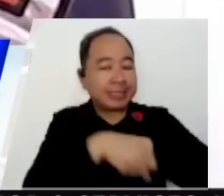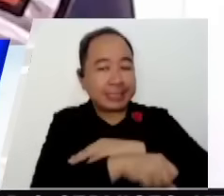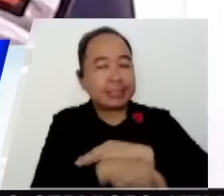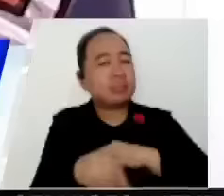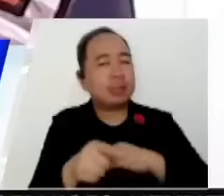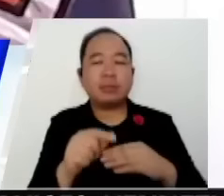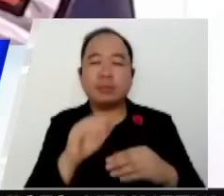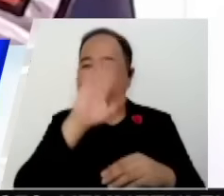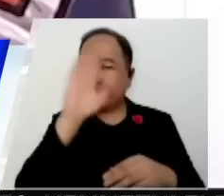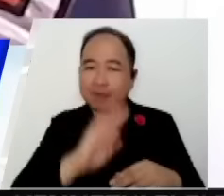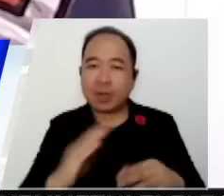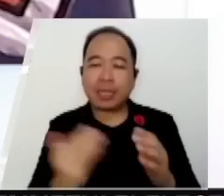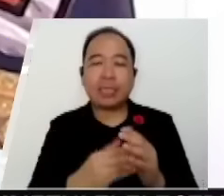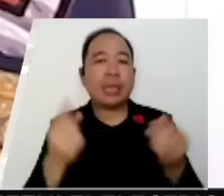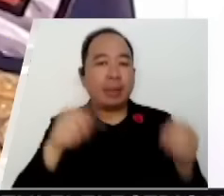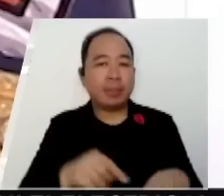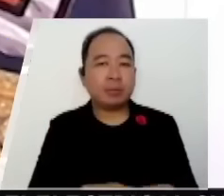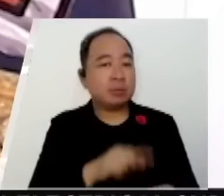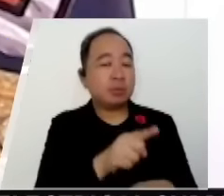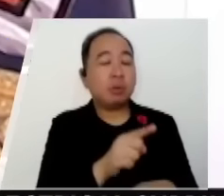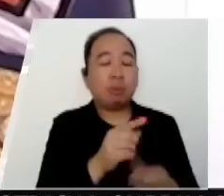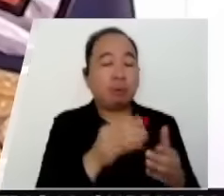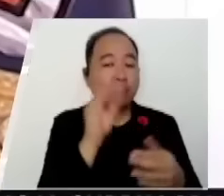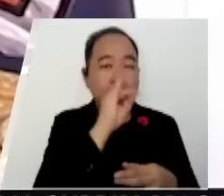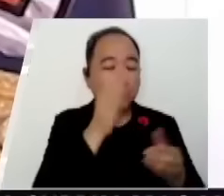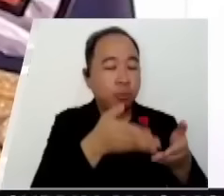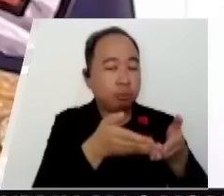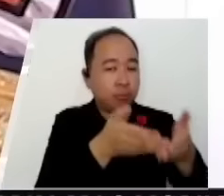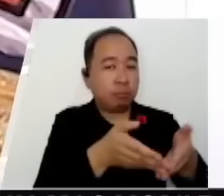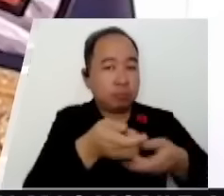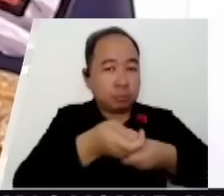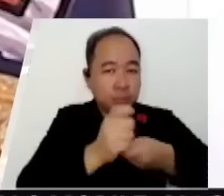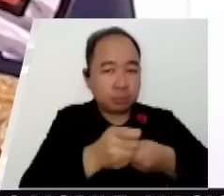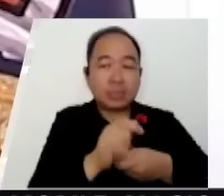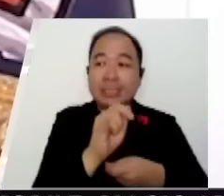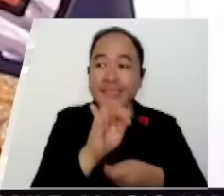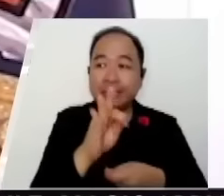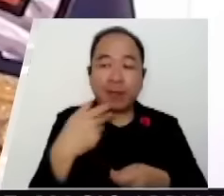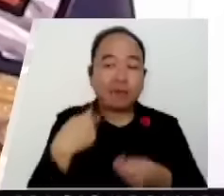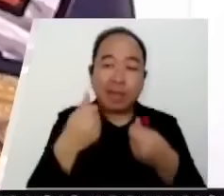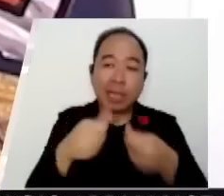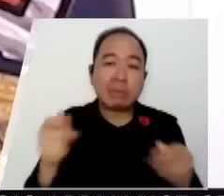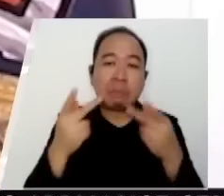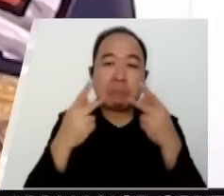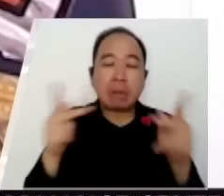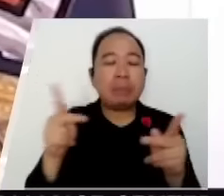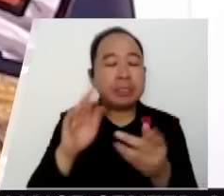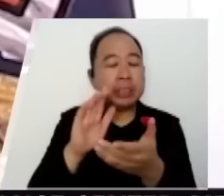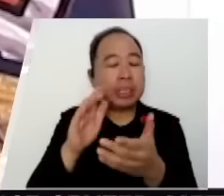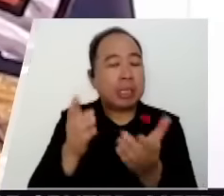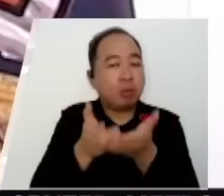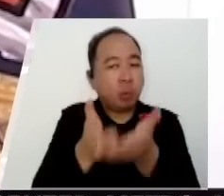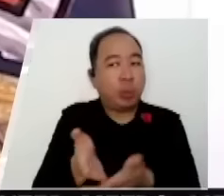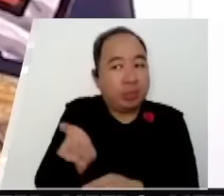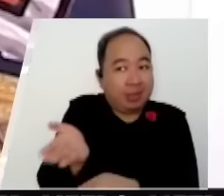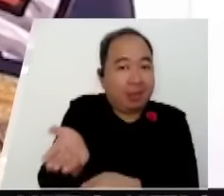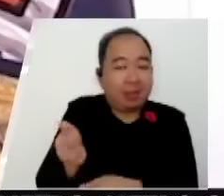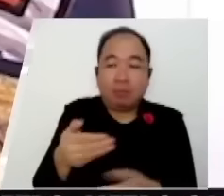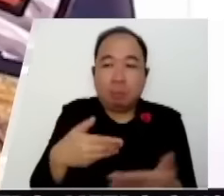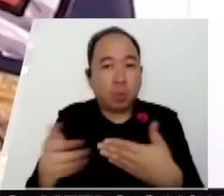Filipino fishermen, every time na mayroong public vessel doon, whether the Coast Guard or the Bureau of Fisheries and